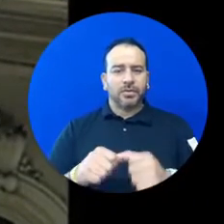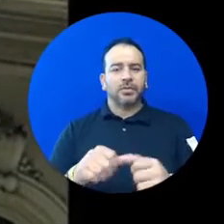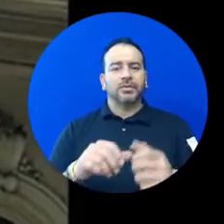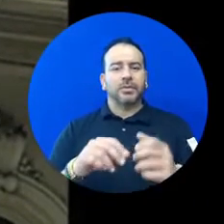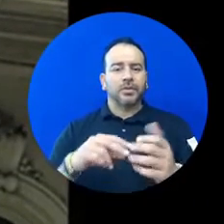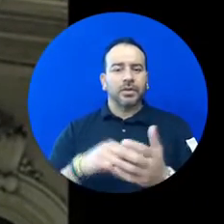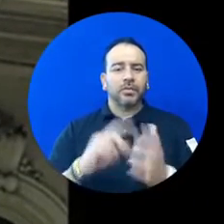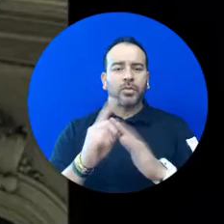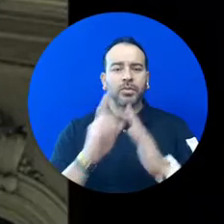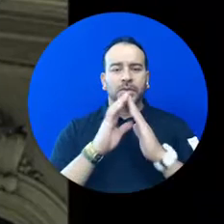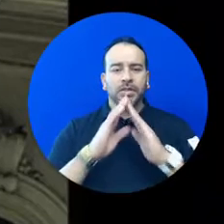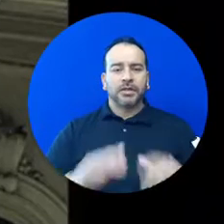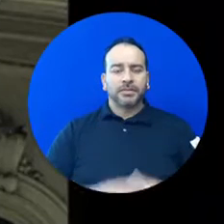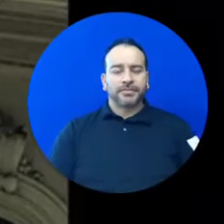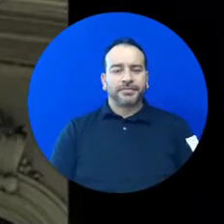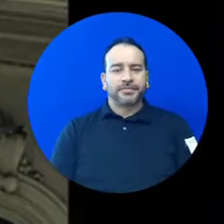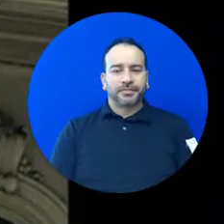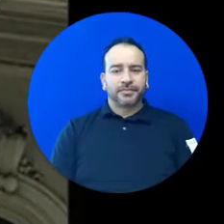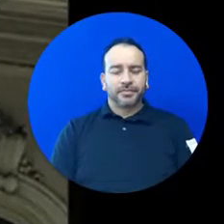for a moment of silence.